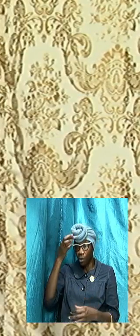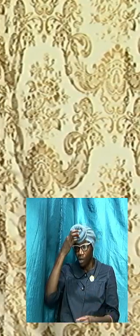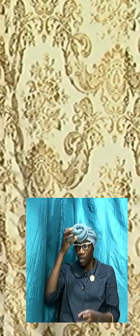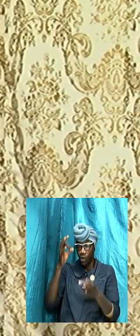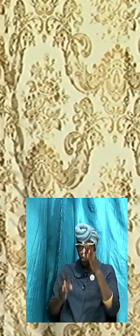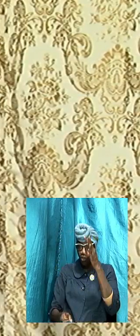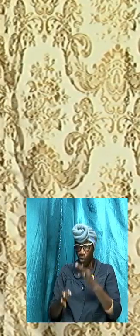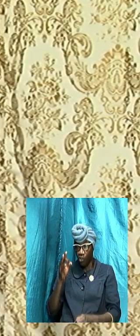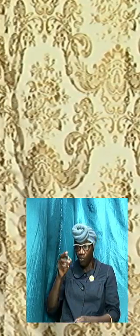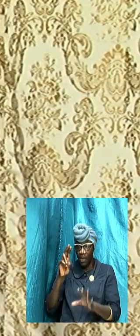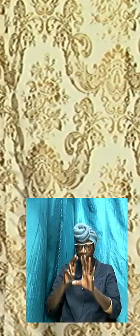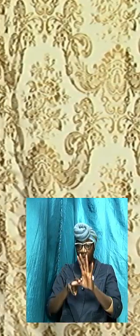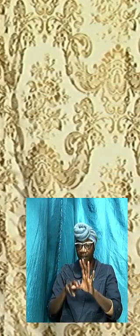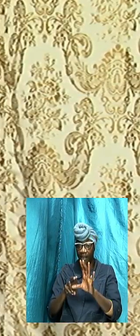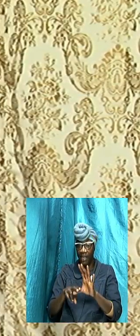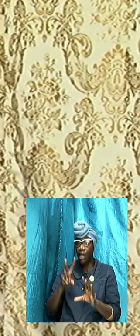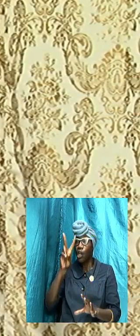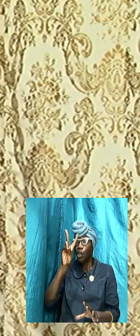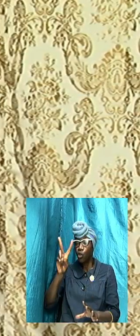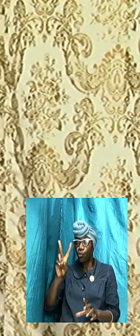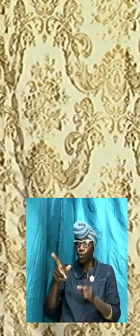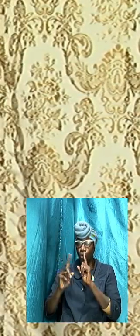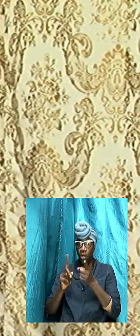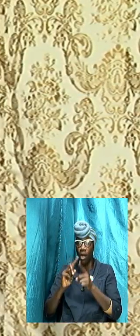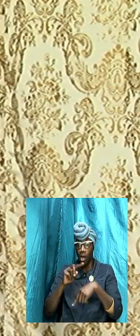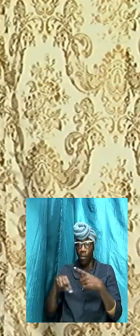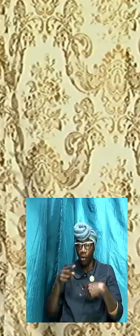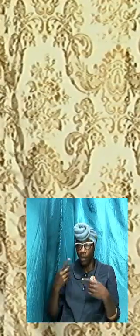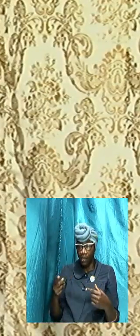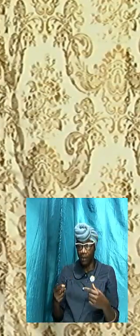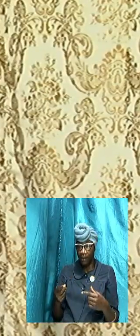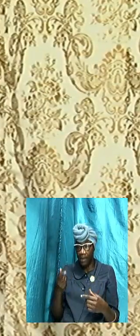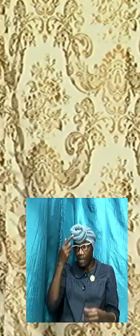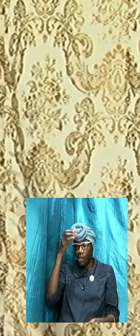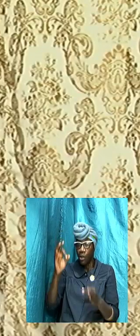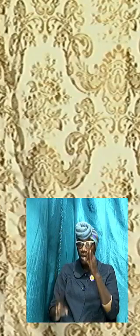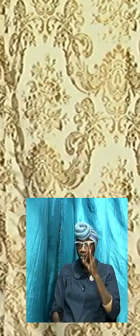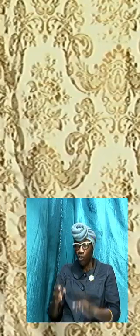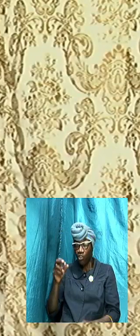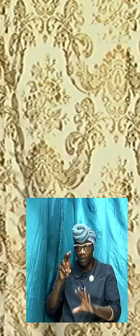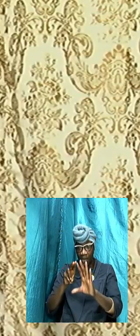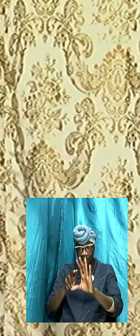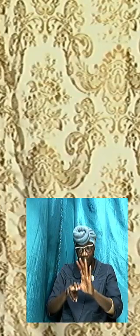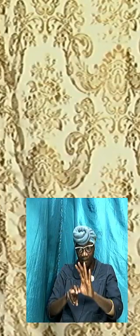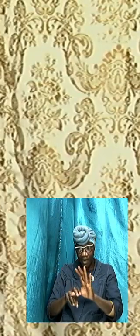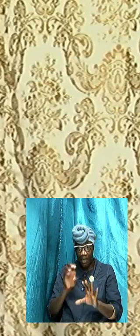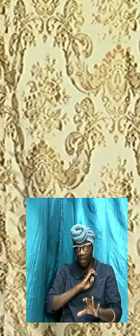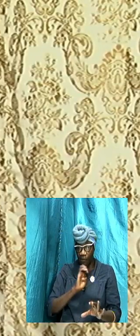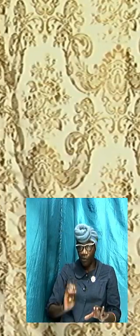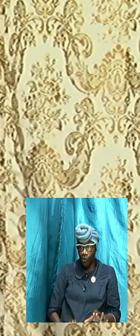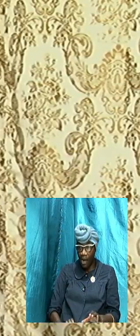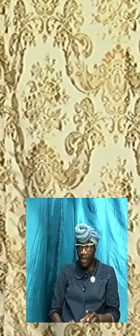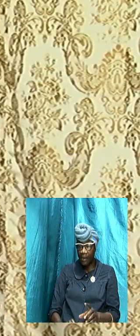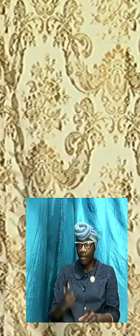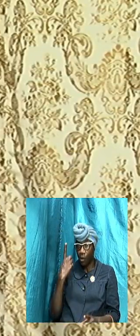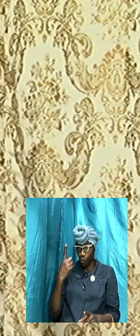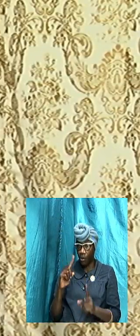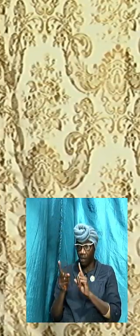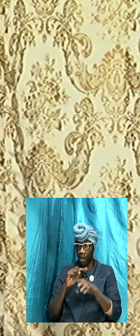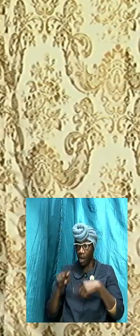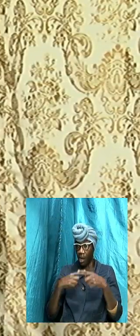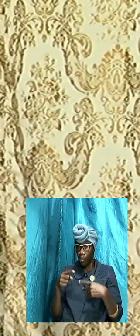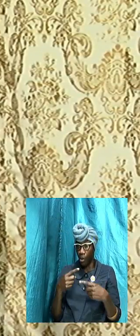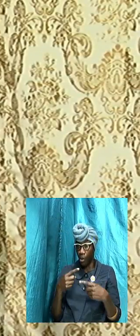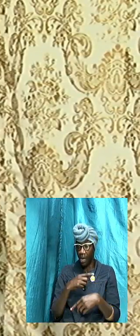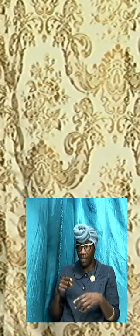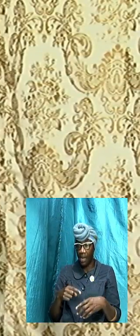three, actually. But the two major ones that we can talk about is the judgment seat of Christ, which is the one we're going to talk about. And you have what is called